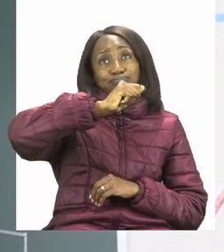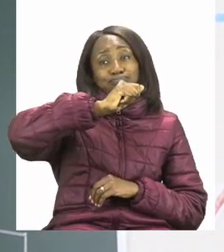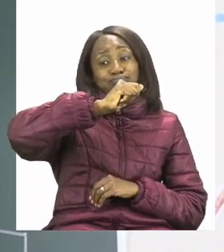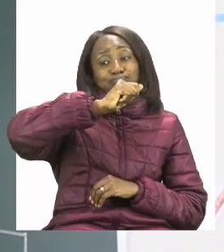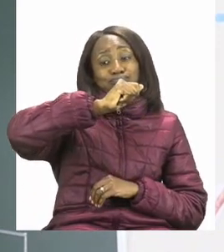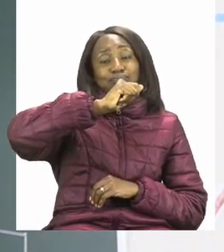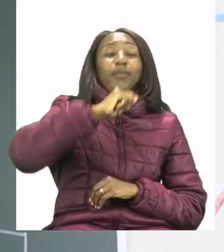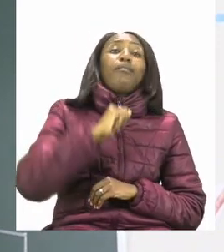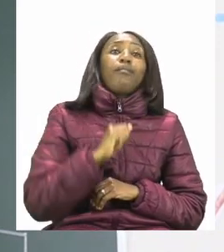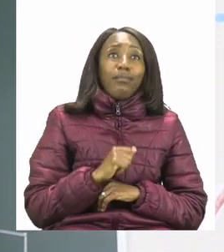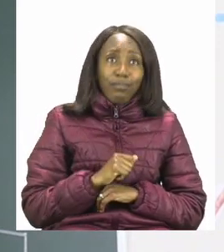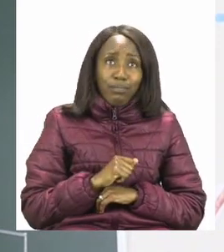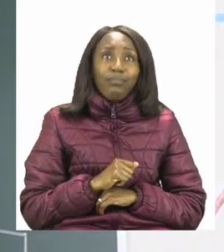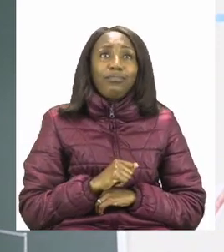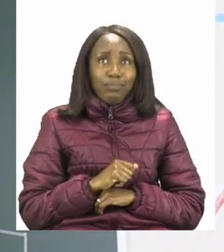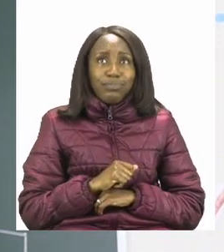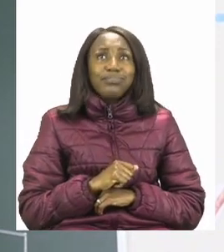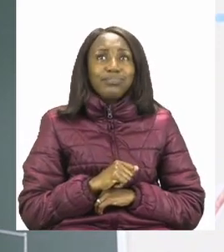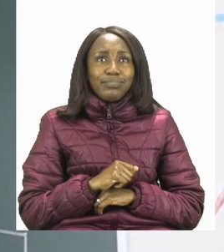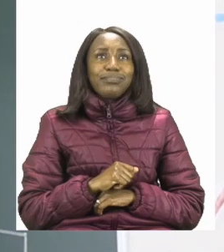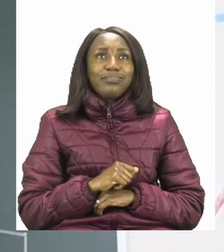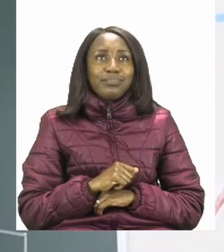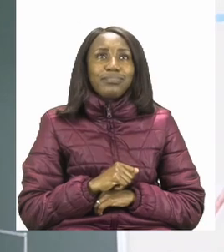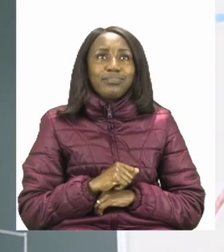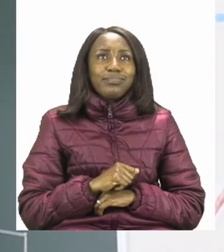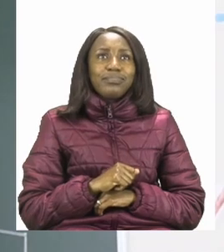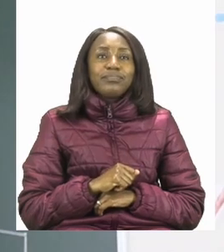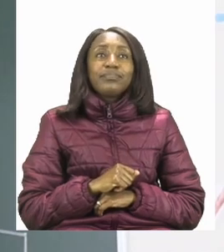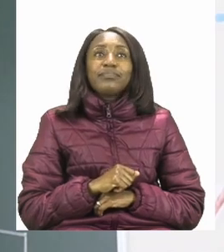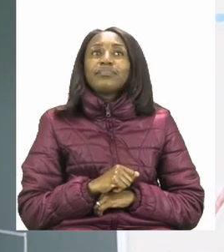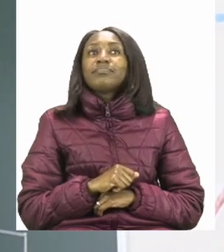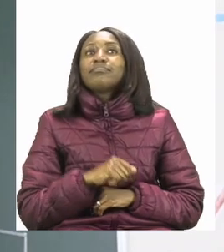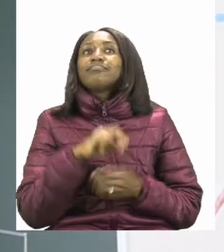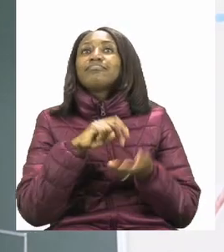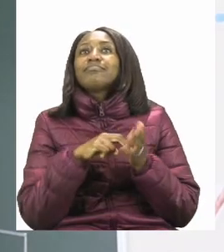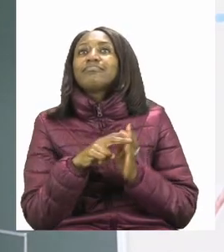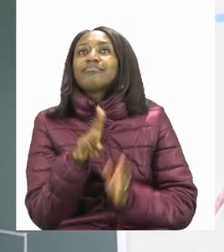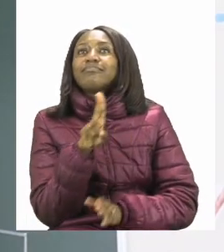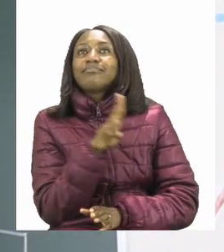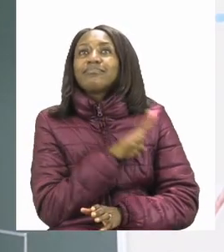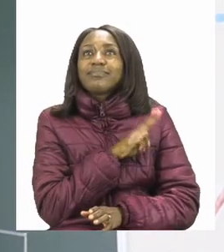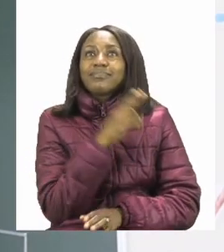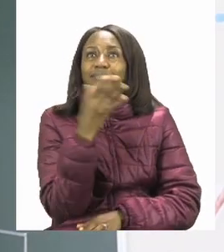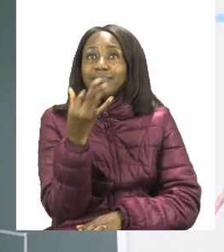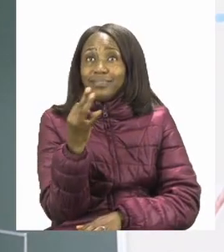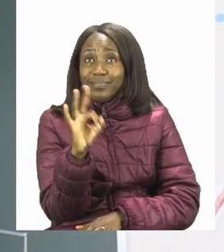is actually the bigger number, which means that our answer is